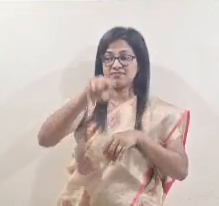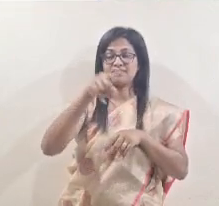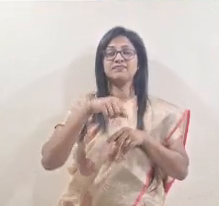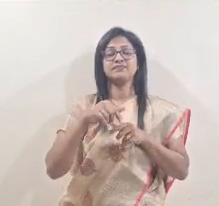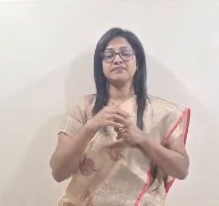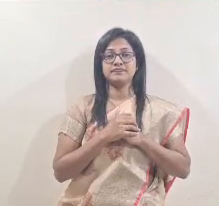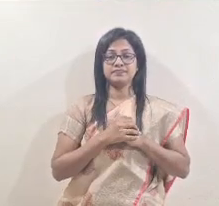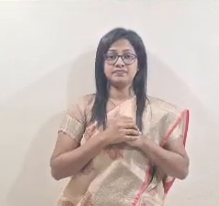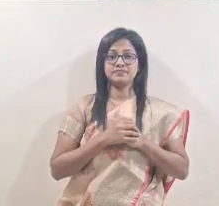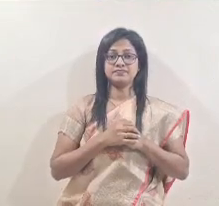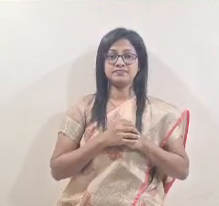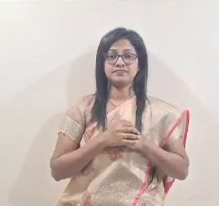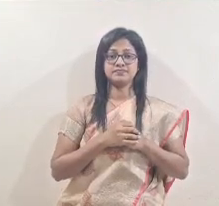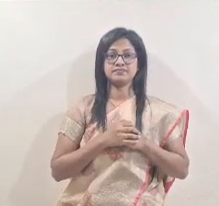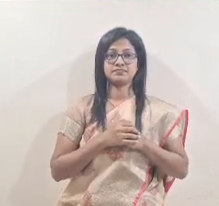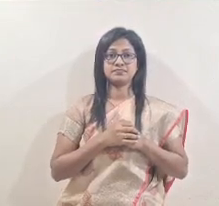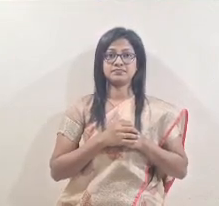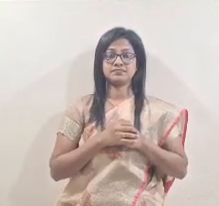that's being